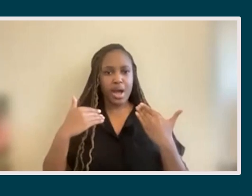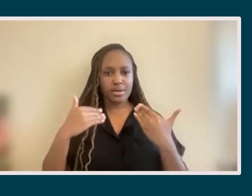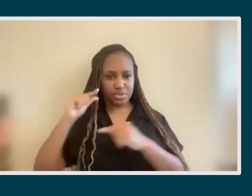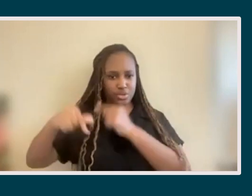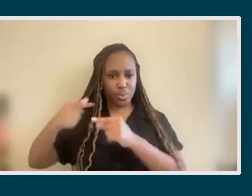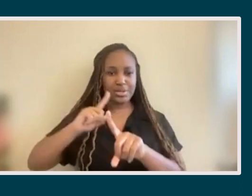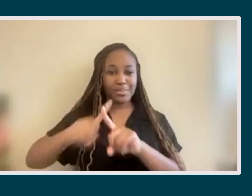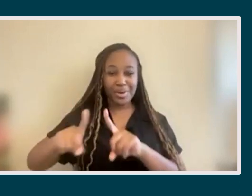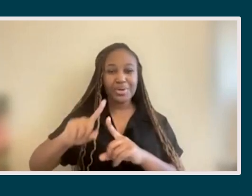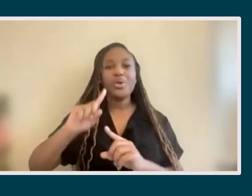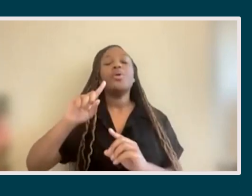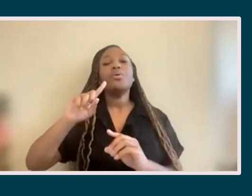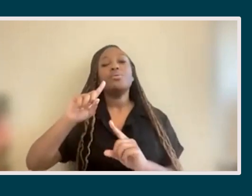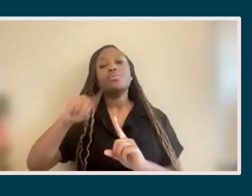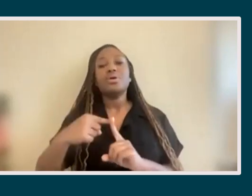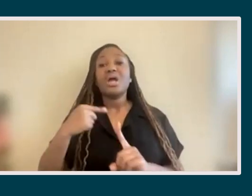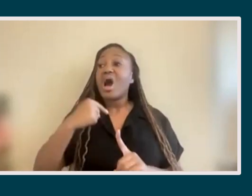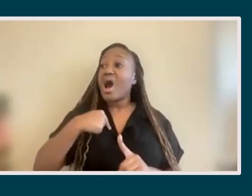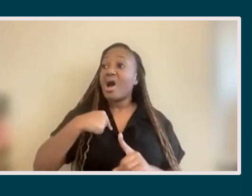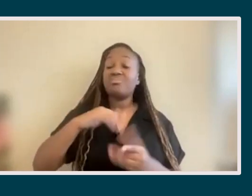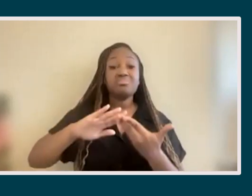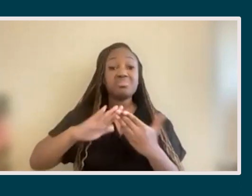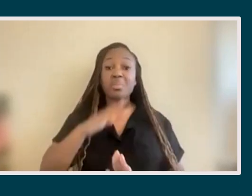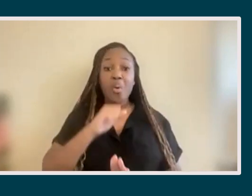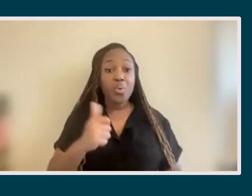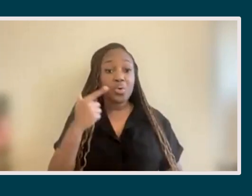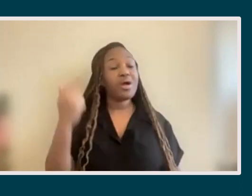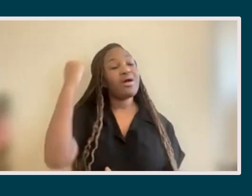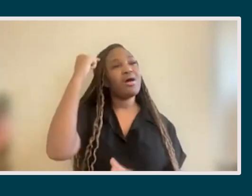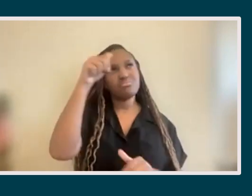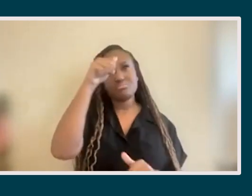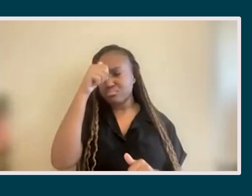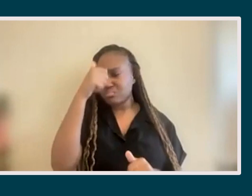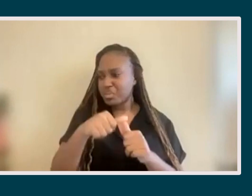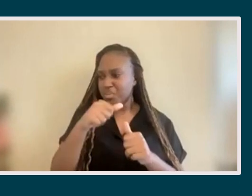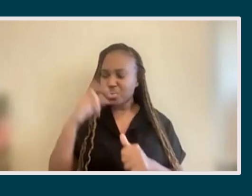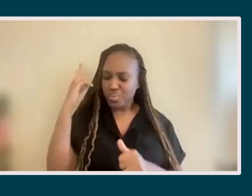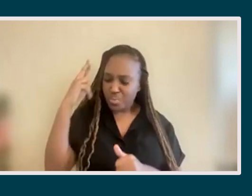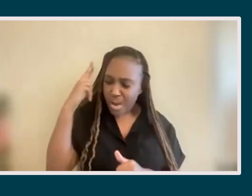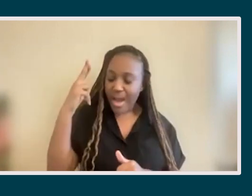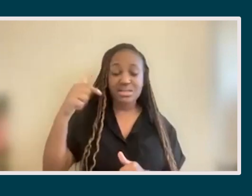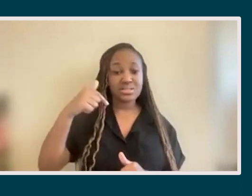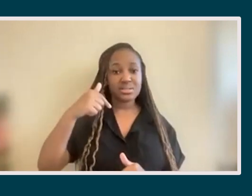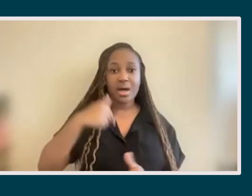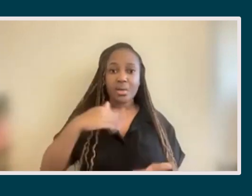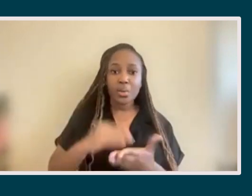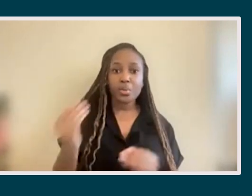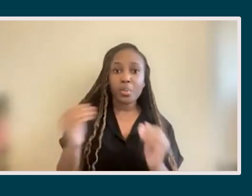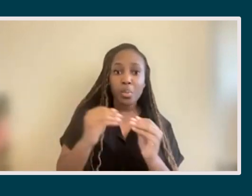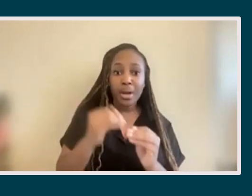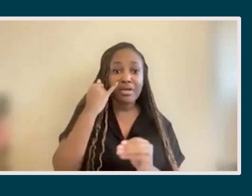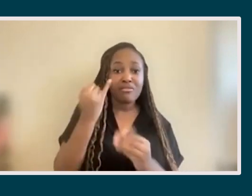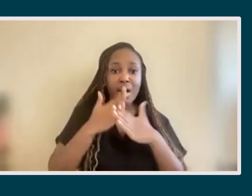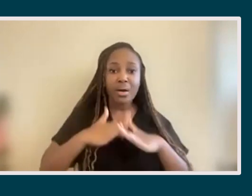I really benefited from being quiet and listening and learning. And then I got even more mature, and I would let